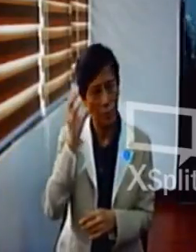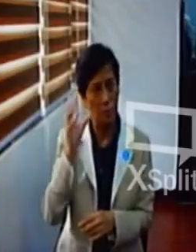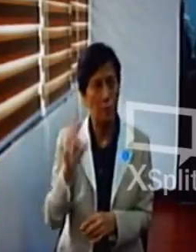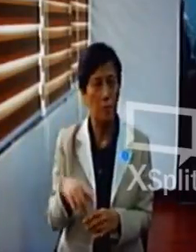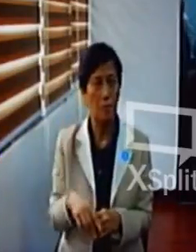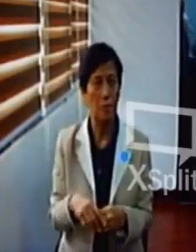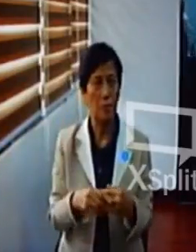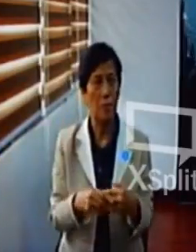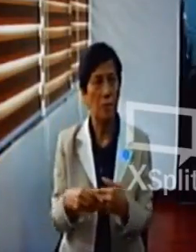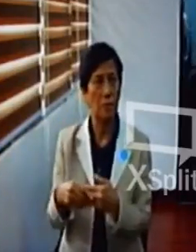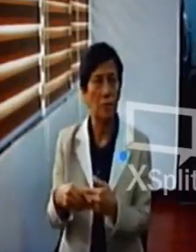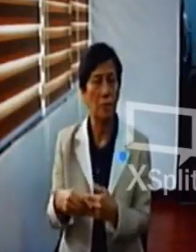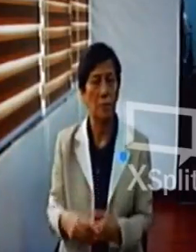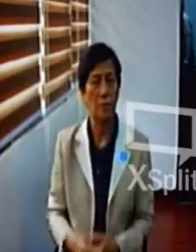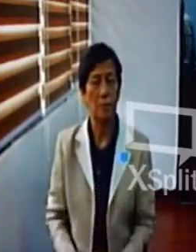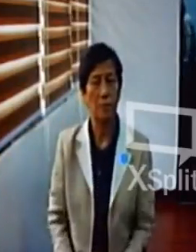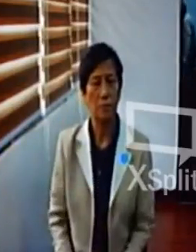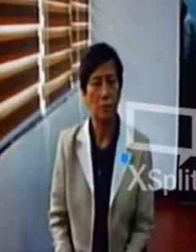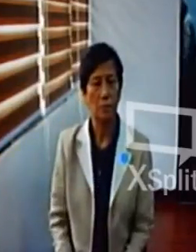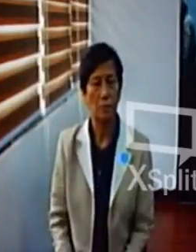presiding.